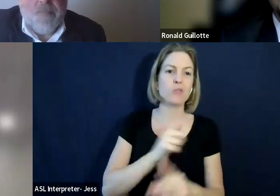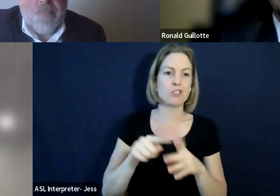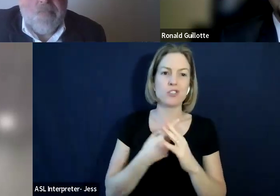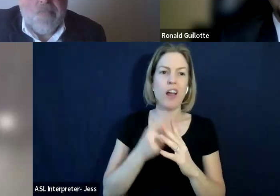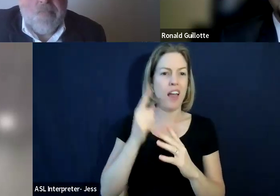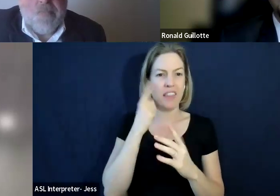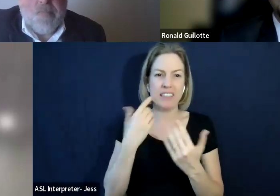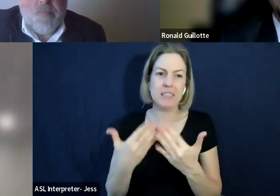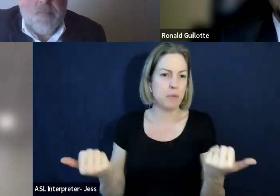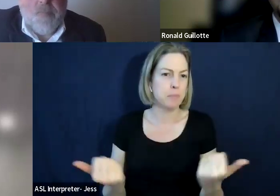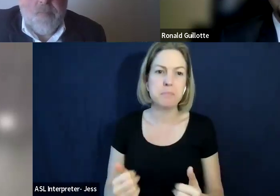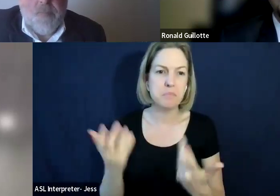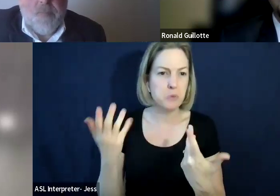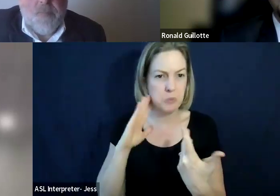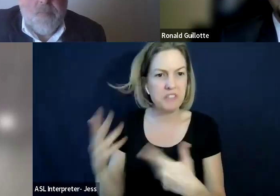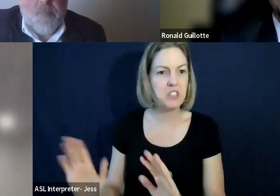construction path.